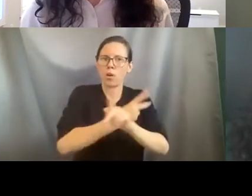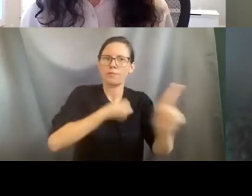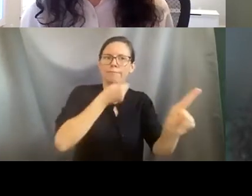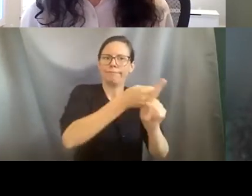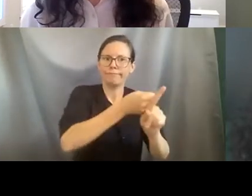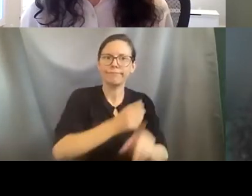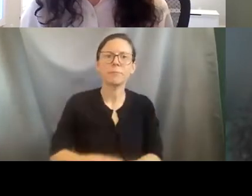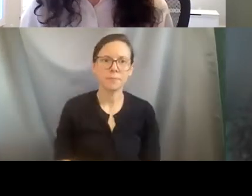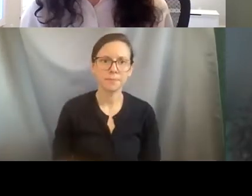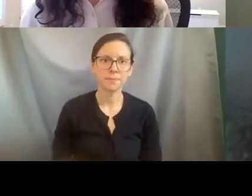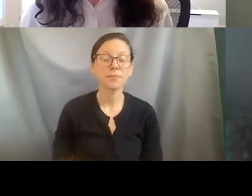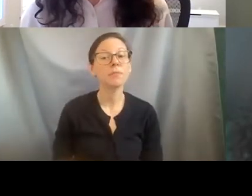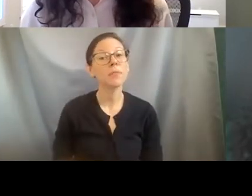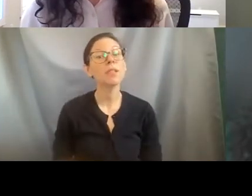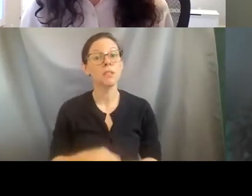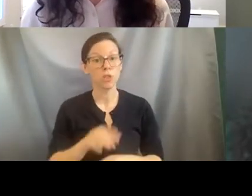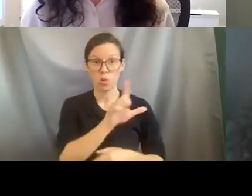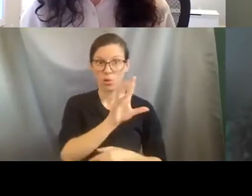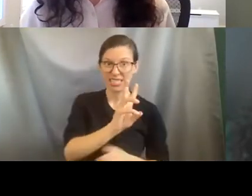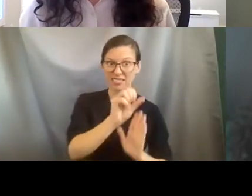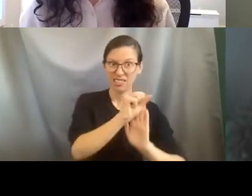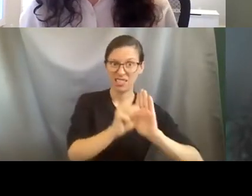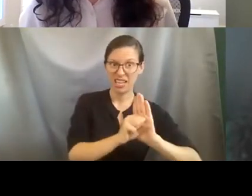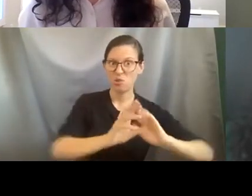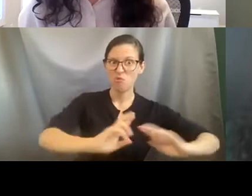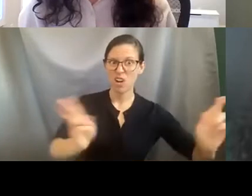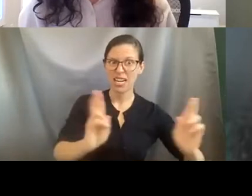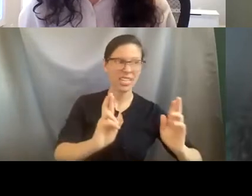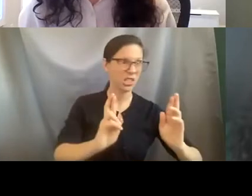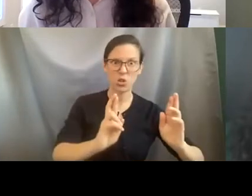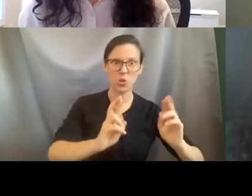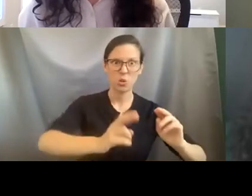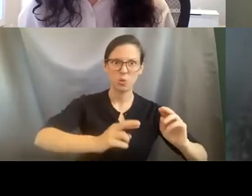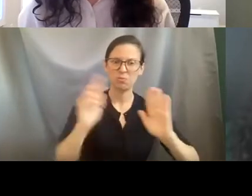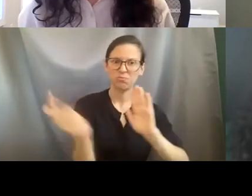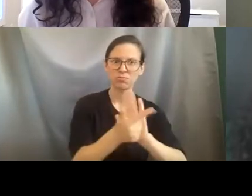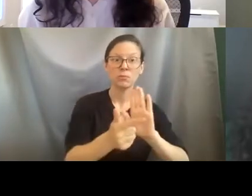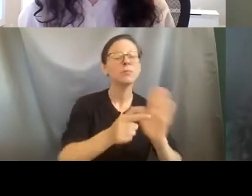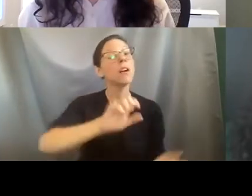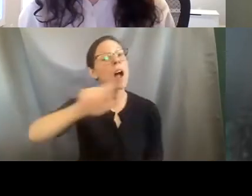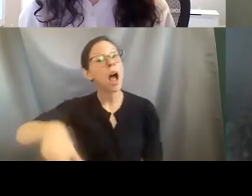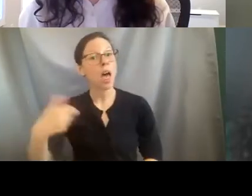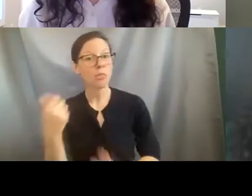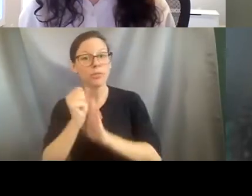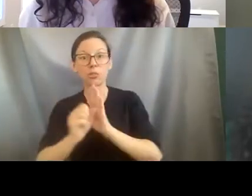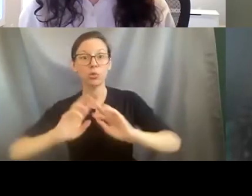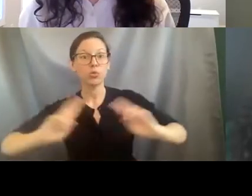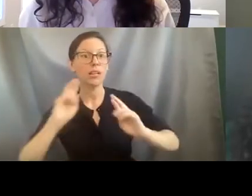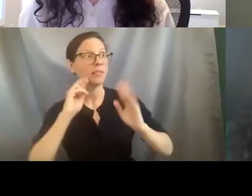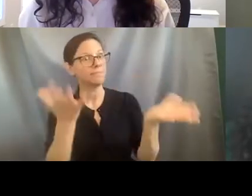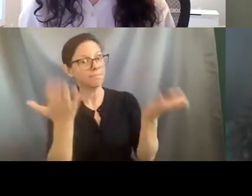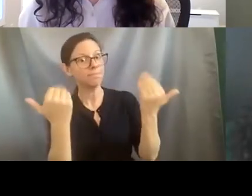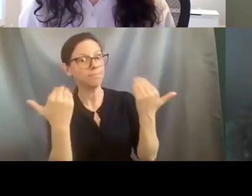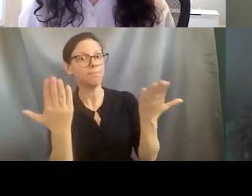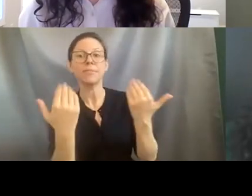impacted. Other states, however, are preparing to be sanctuary states, like California and Colorado, and